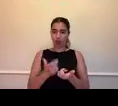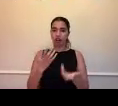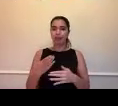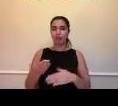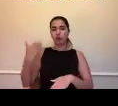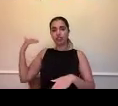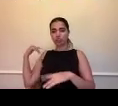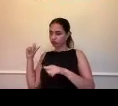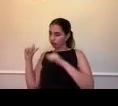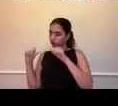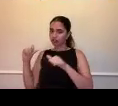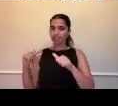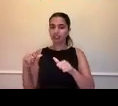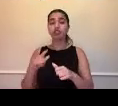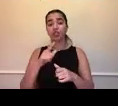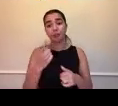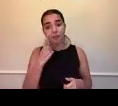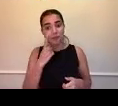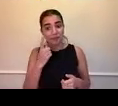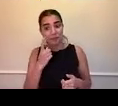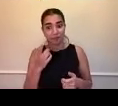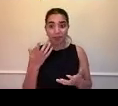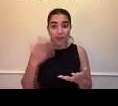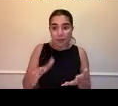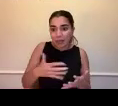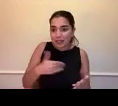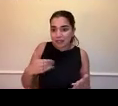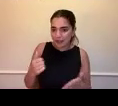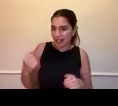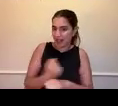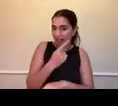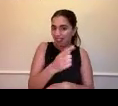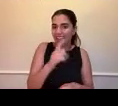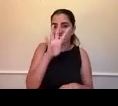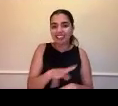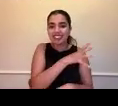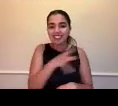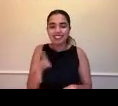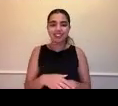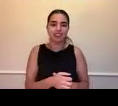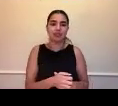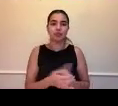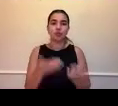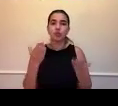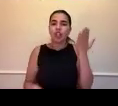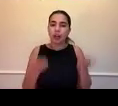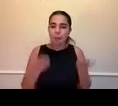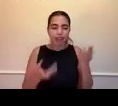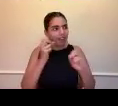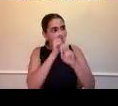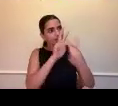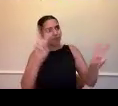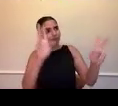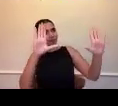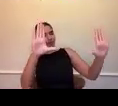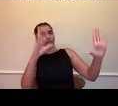we observe. So, hot off the press this morning, I made this chart to try to make this comparison visible. And it shows